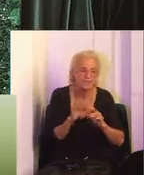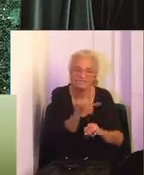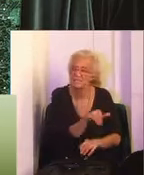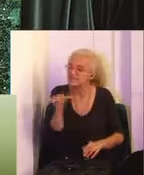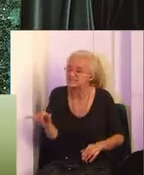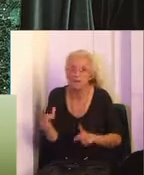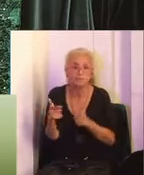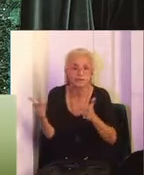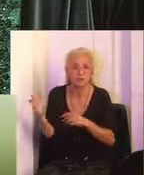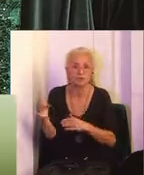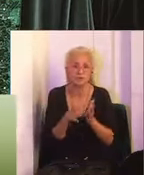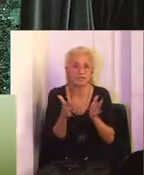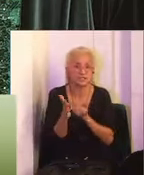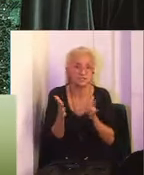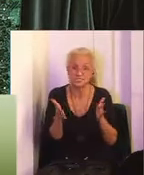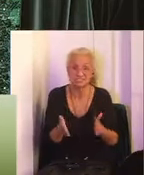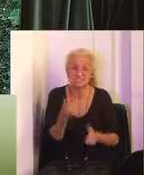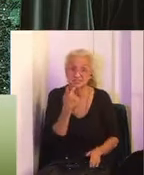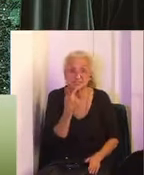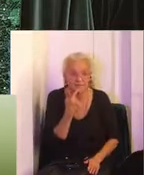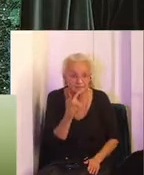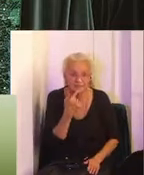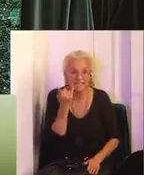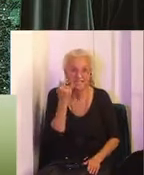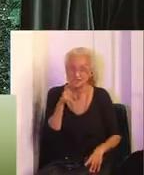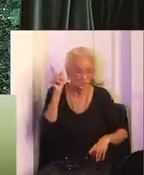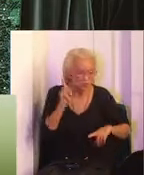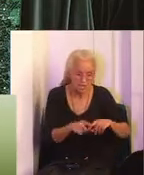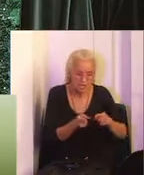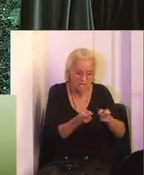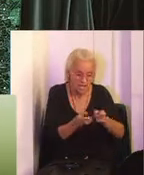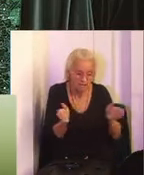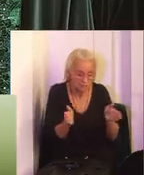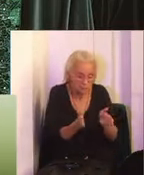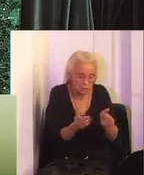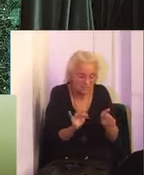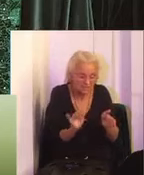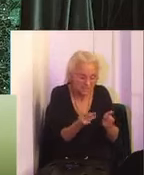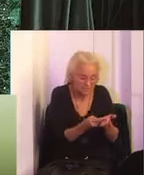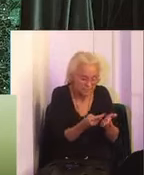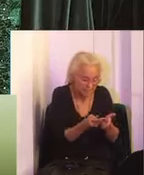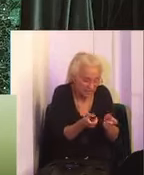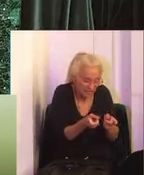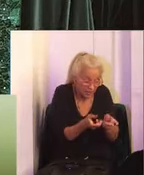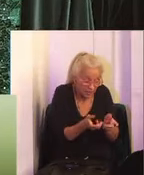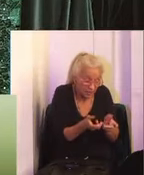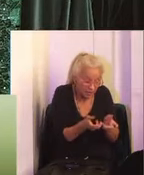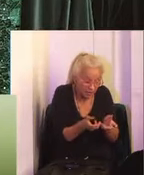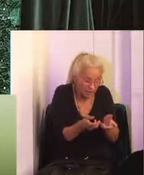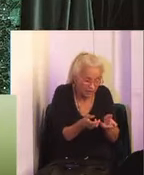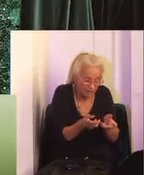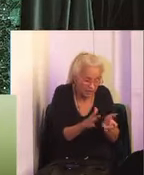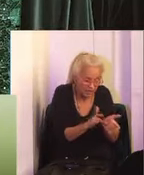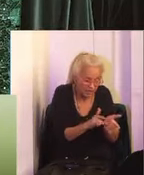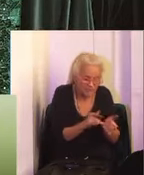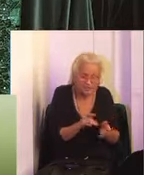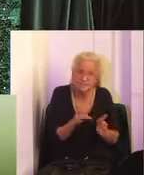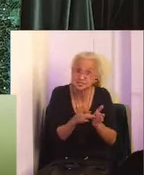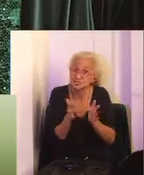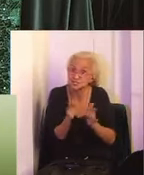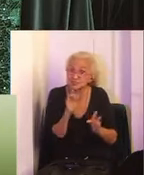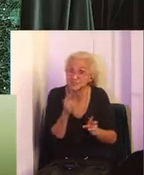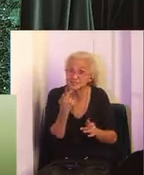bigger things, Jesus says. If you can't even handle a small thing like money, did Jesus really say that